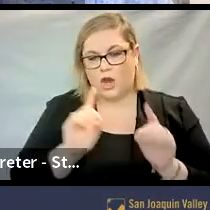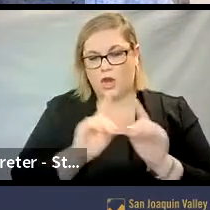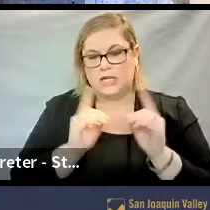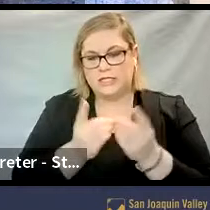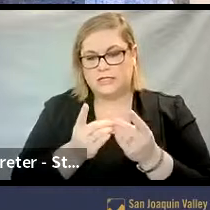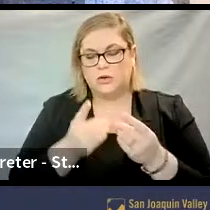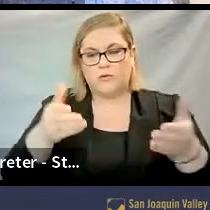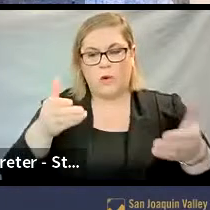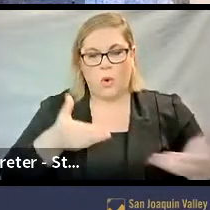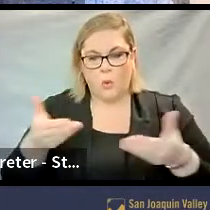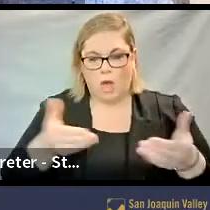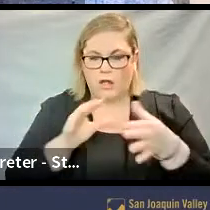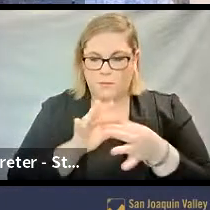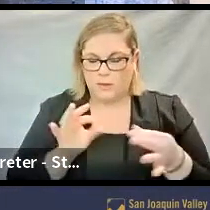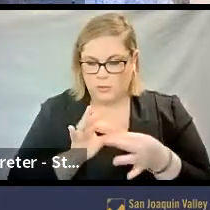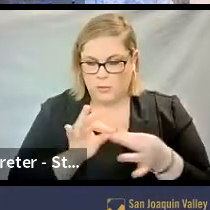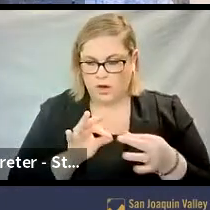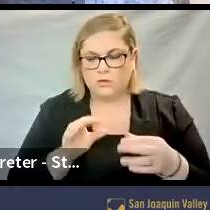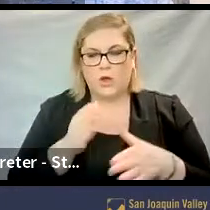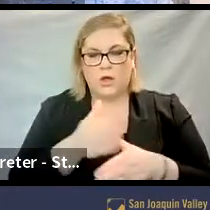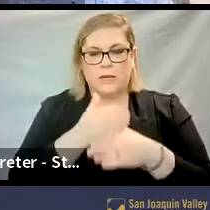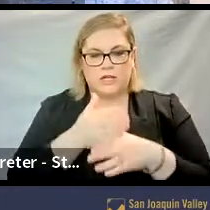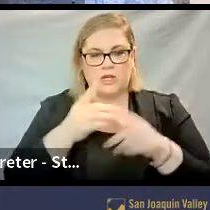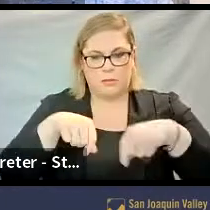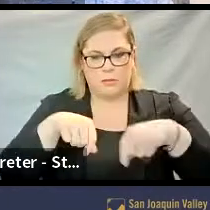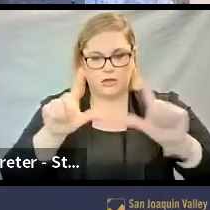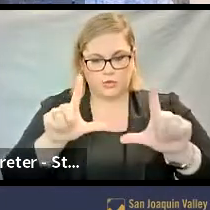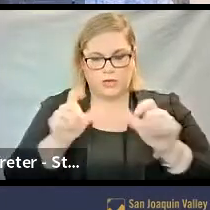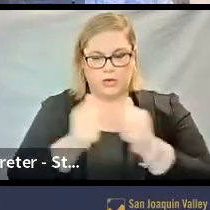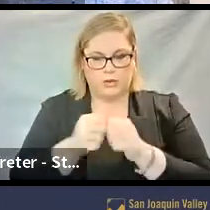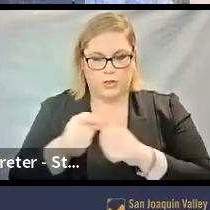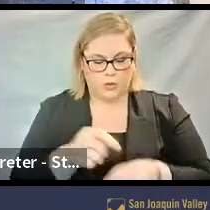welcoming remarks. So let me go ahead and share my screen for you all.